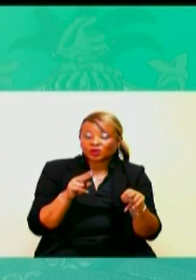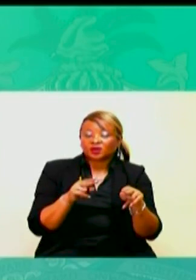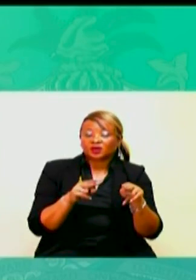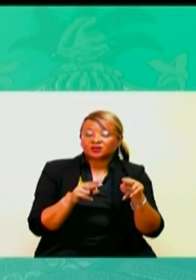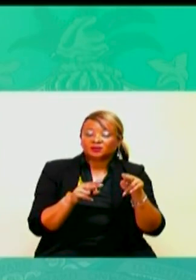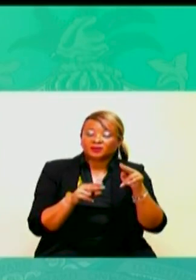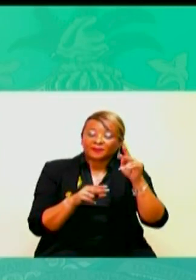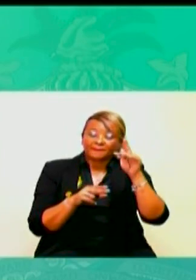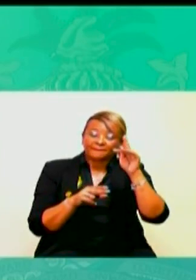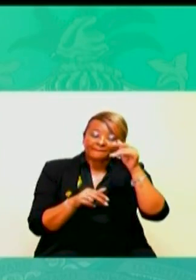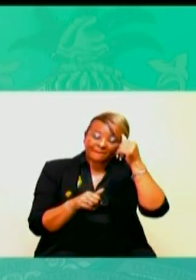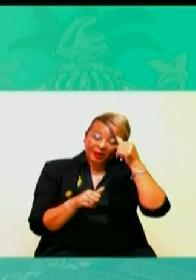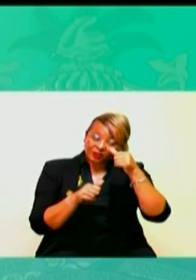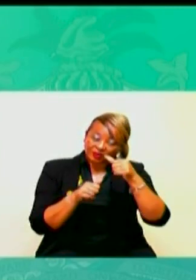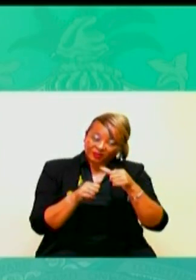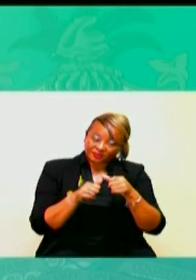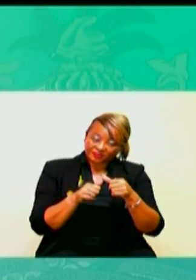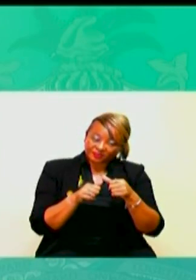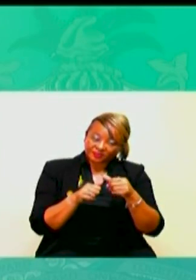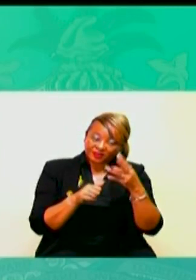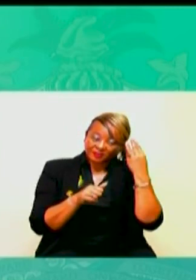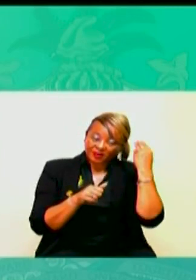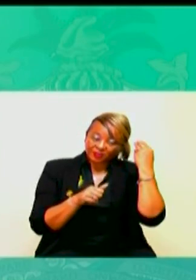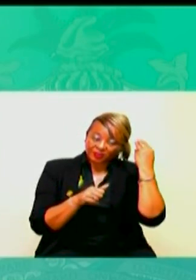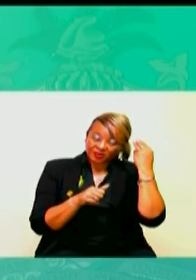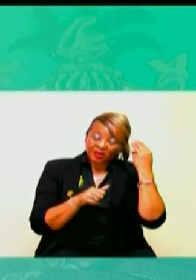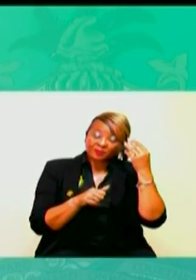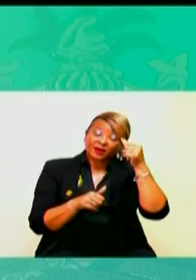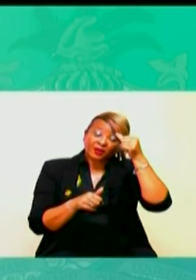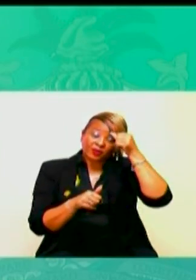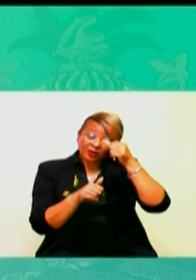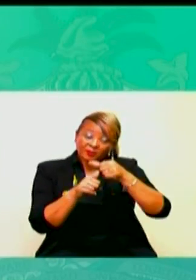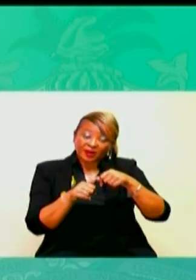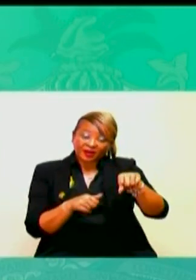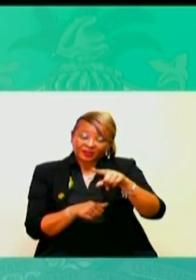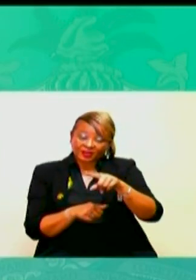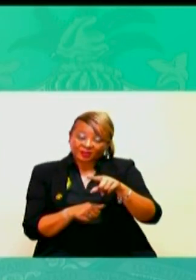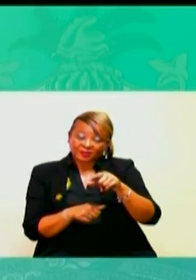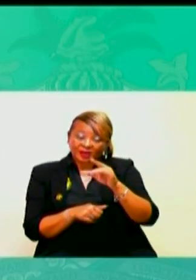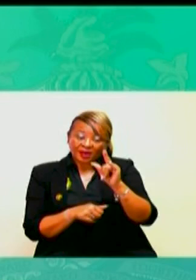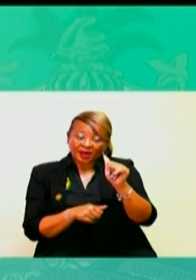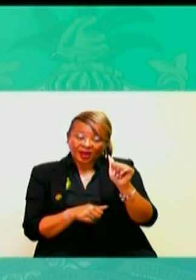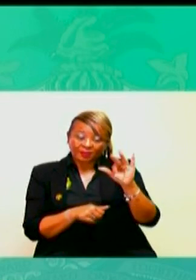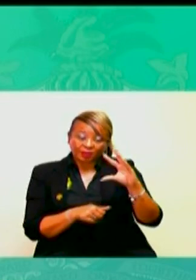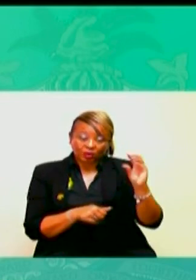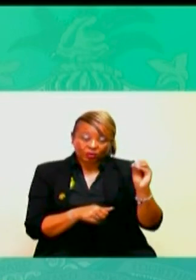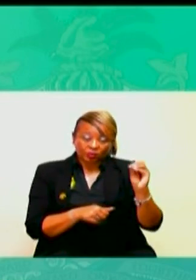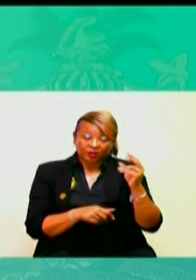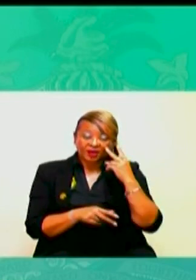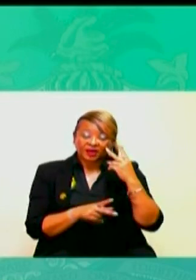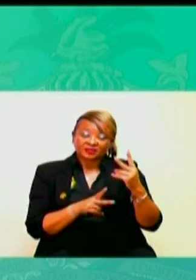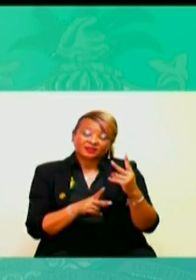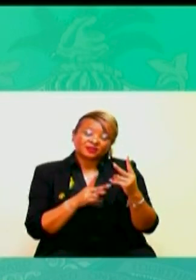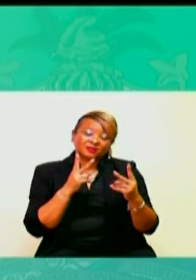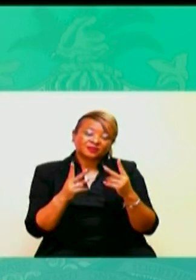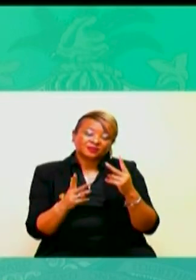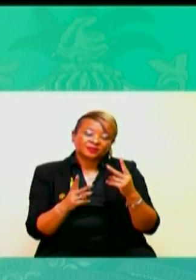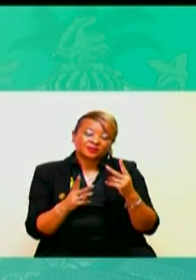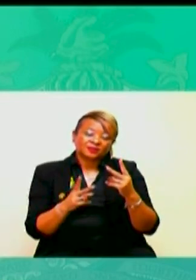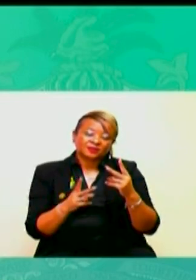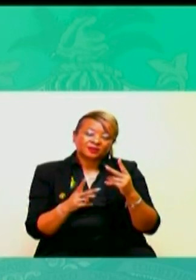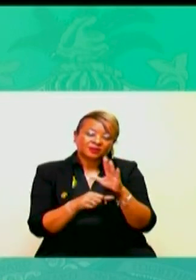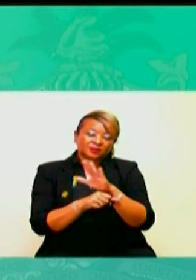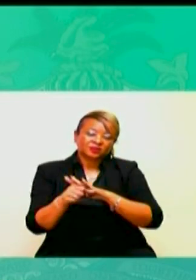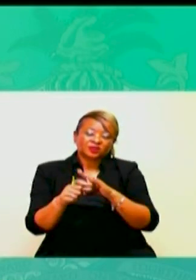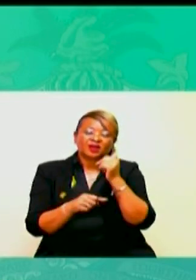amnesia. Well, I want to remind them, Abaco, I see constituents